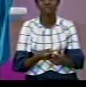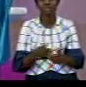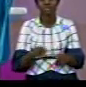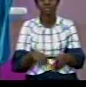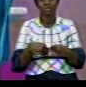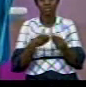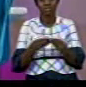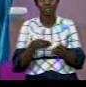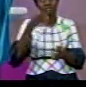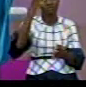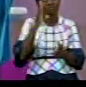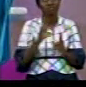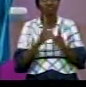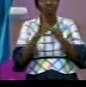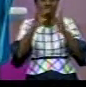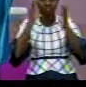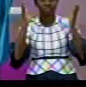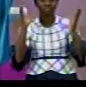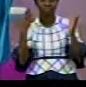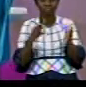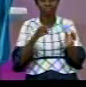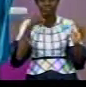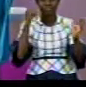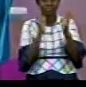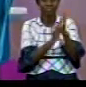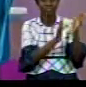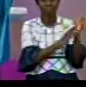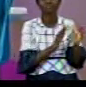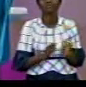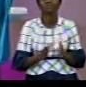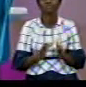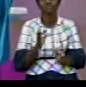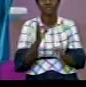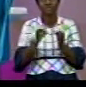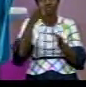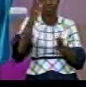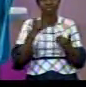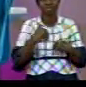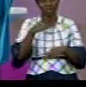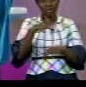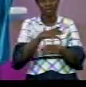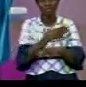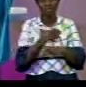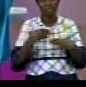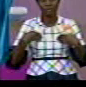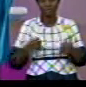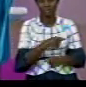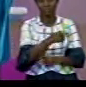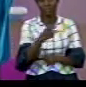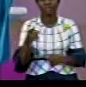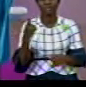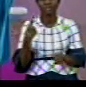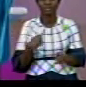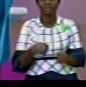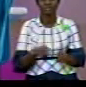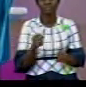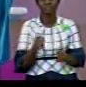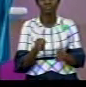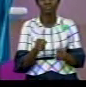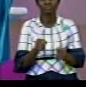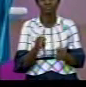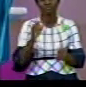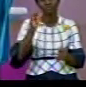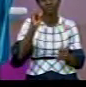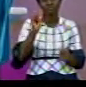shout of praise if the lord has touched you and healed you the itching is stopped the